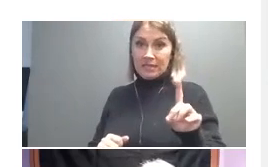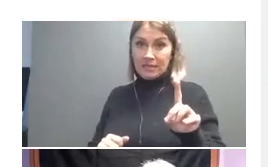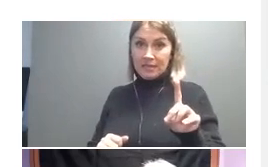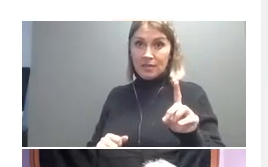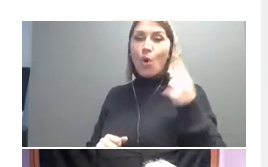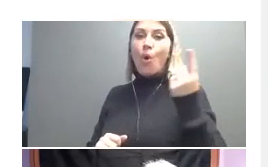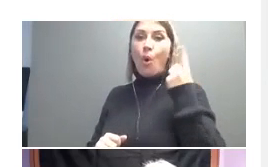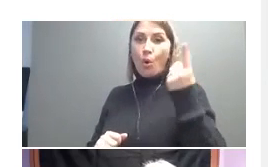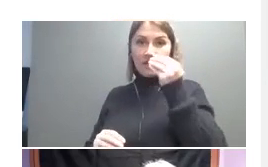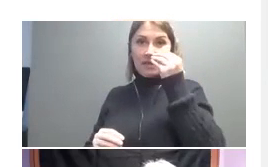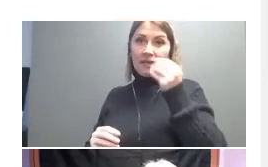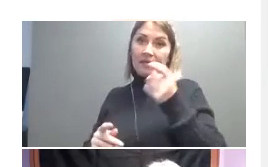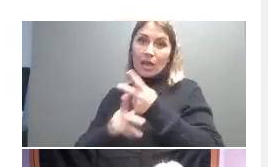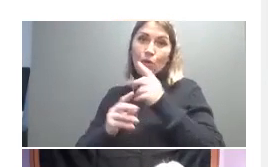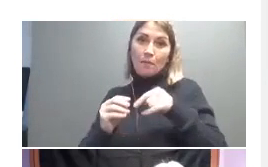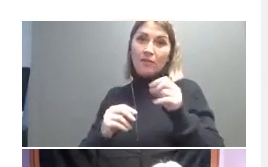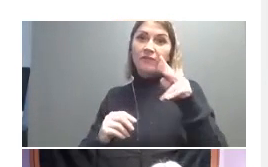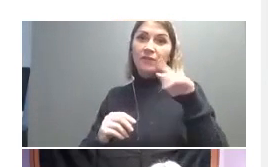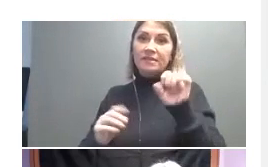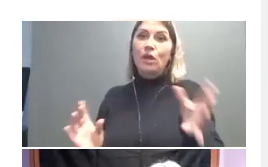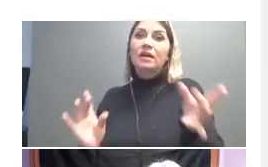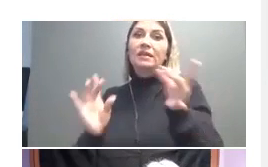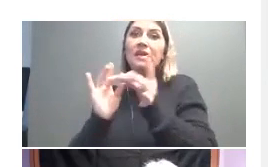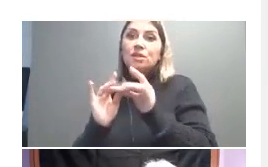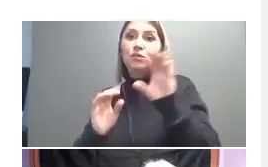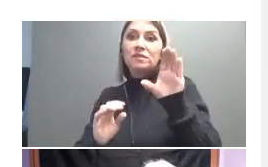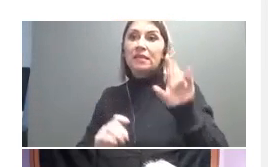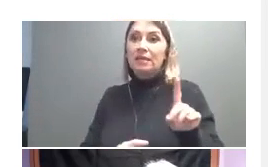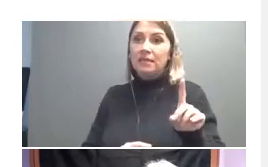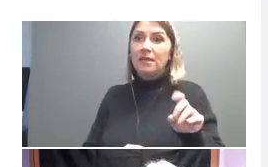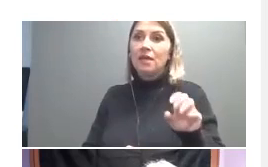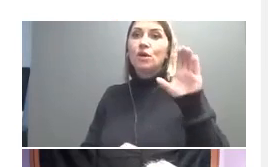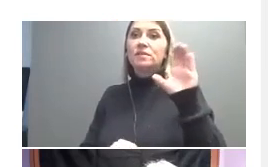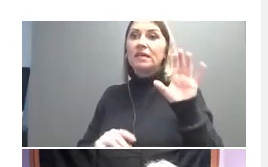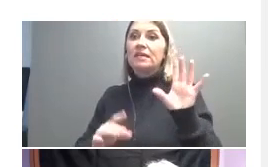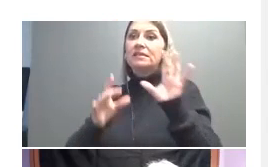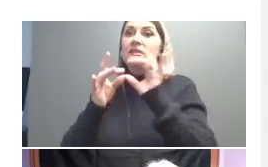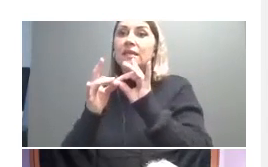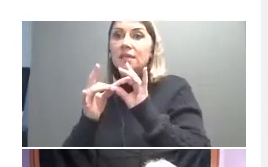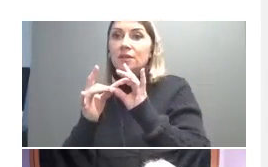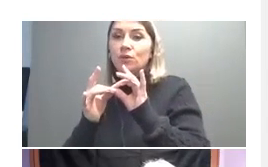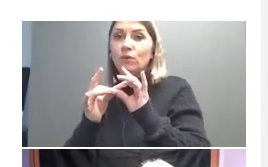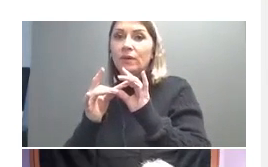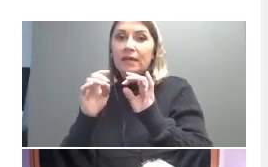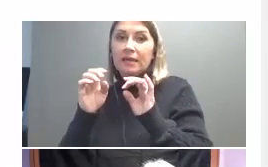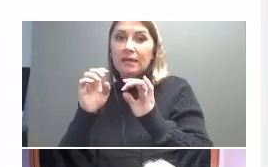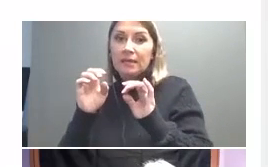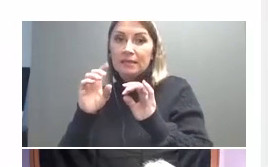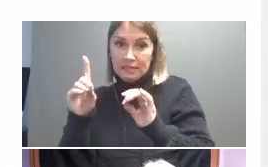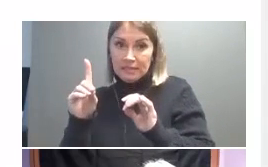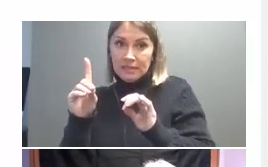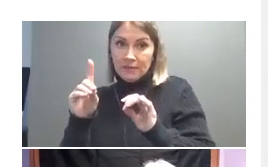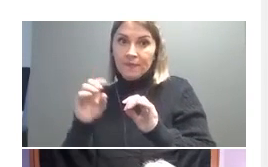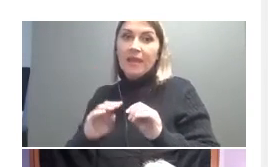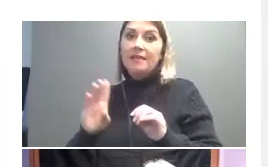only care about the vertices that are connected to C and D. So C is connected to D, that's fine, and D